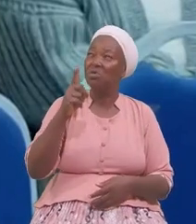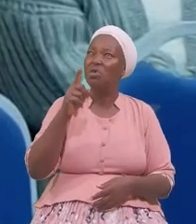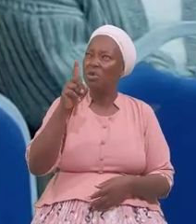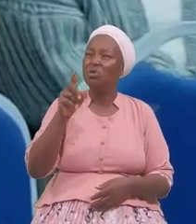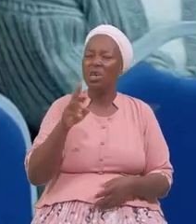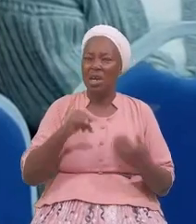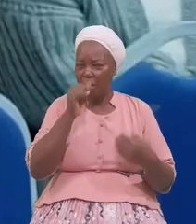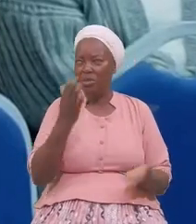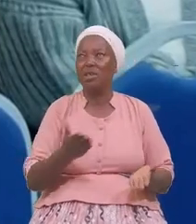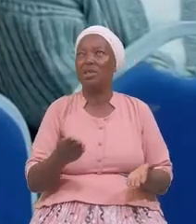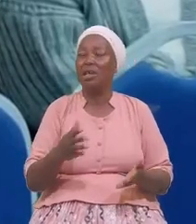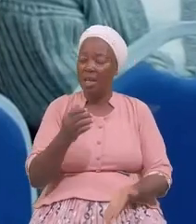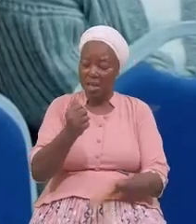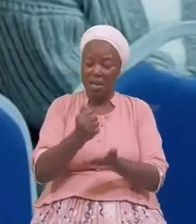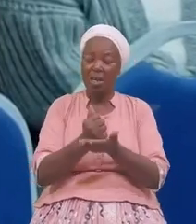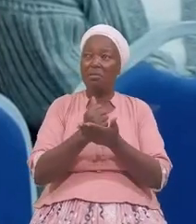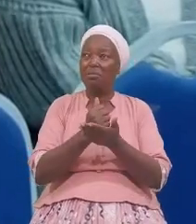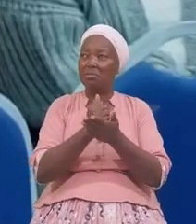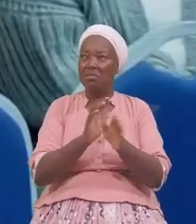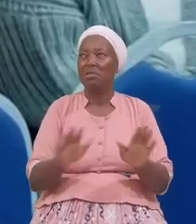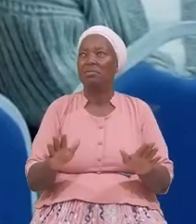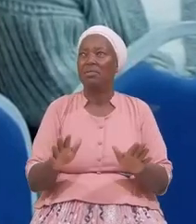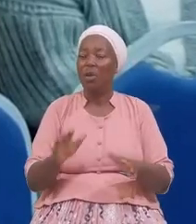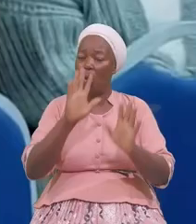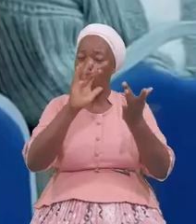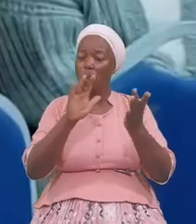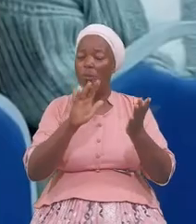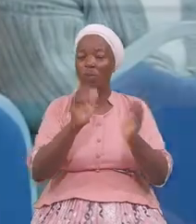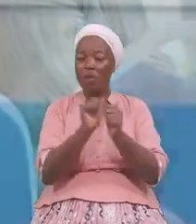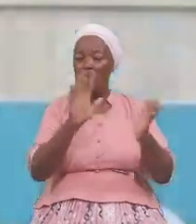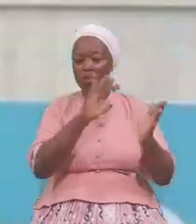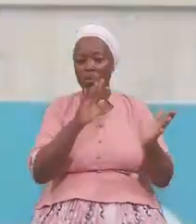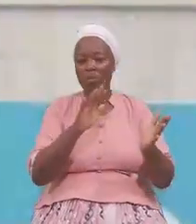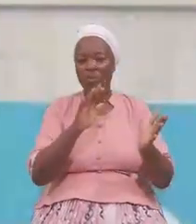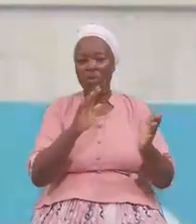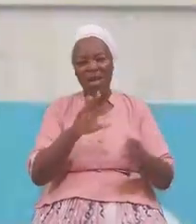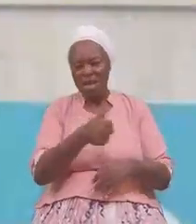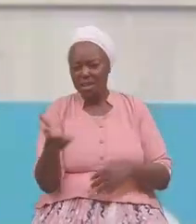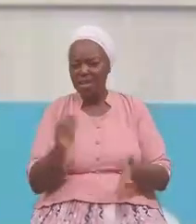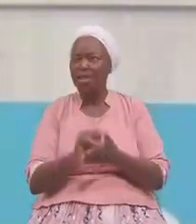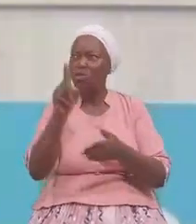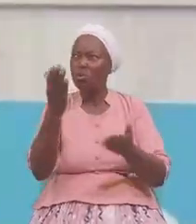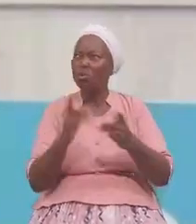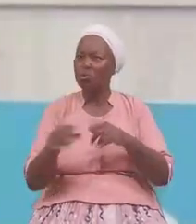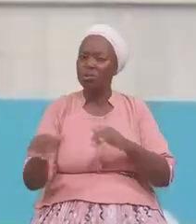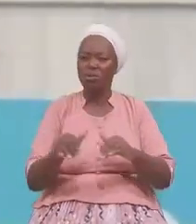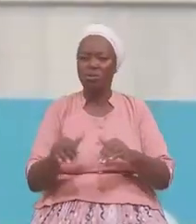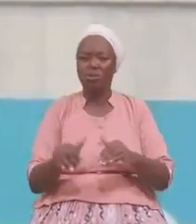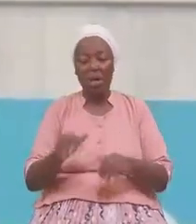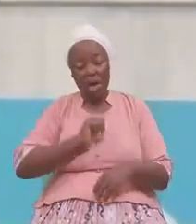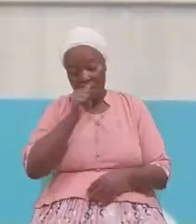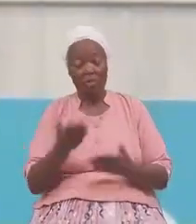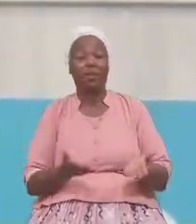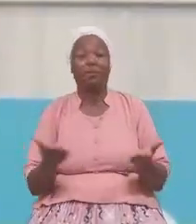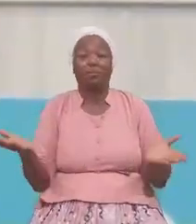am. Helpless. Hopeless. Whatever you want to do, I'm here.